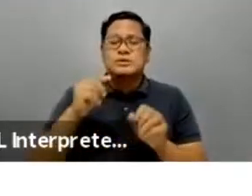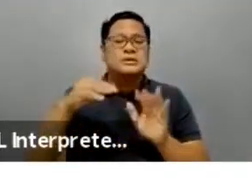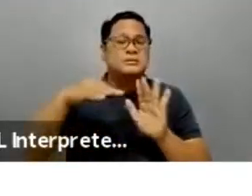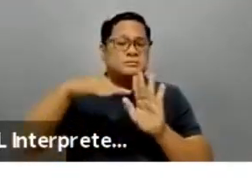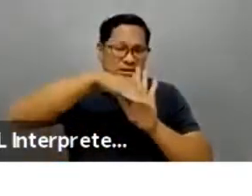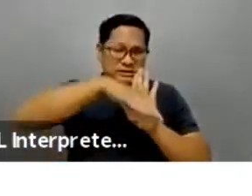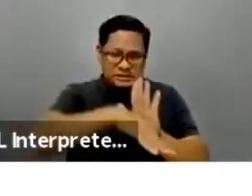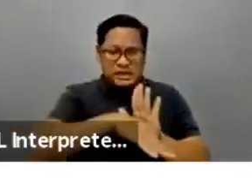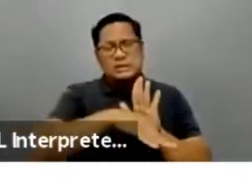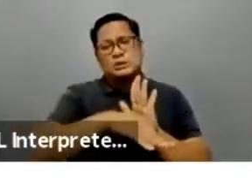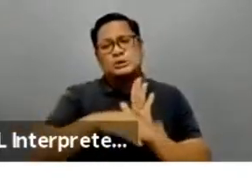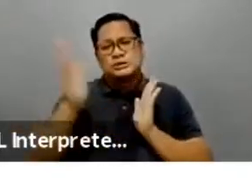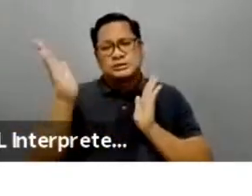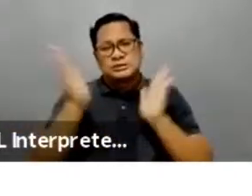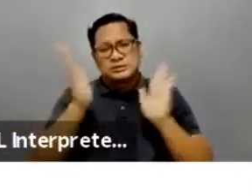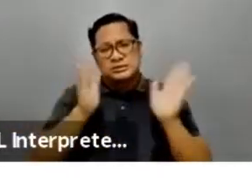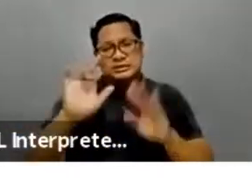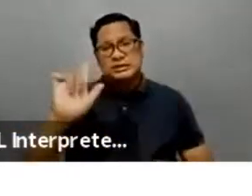the local government level.